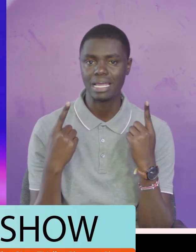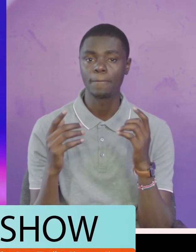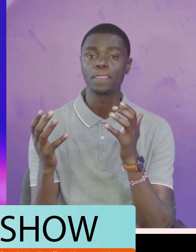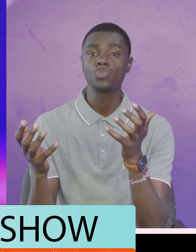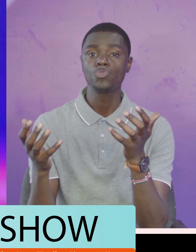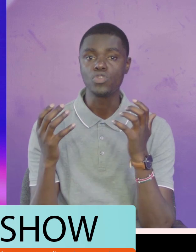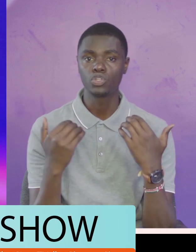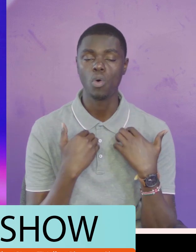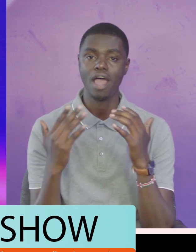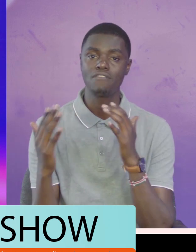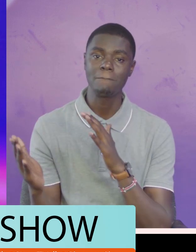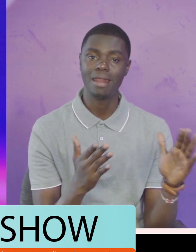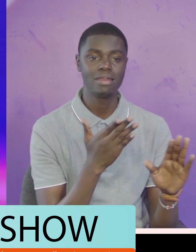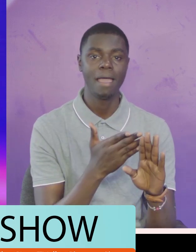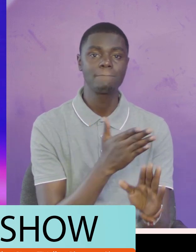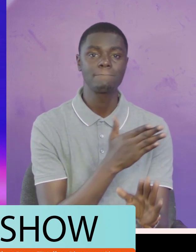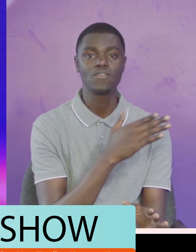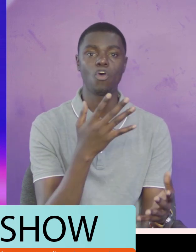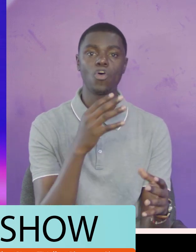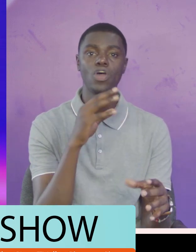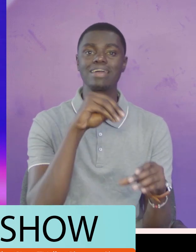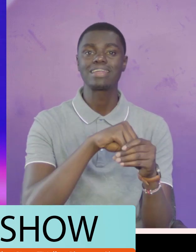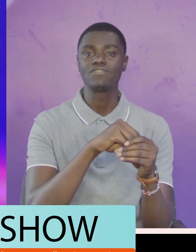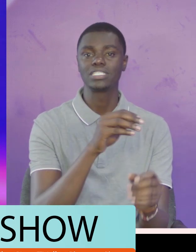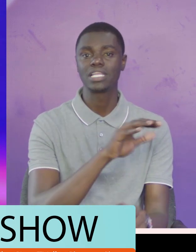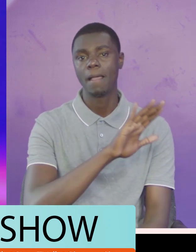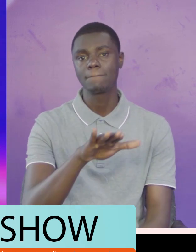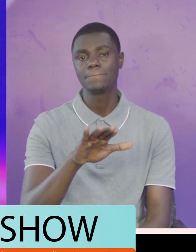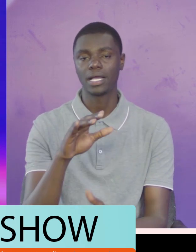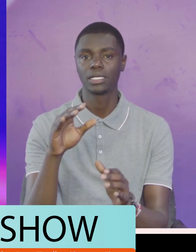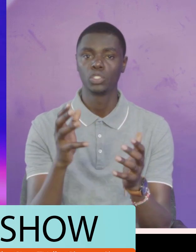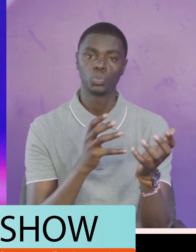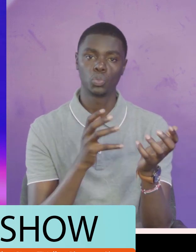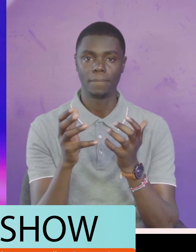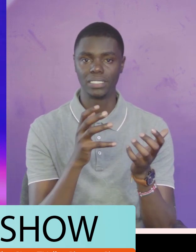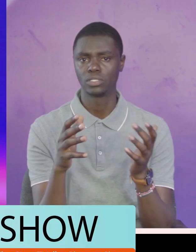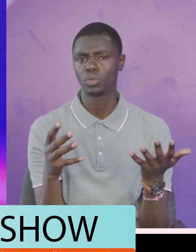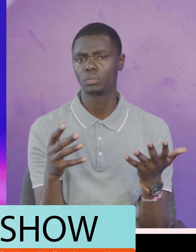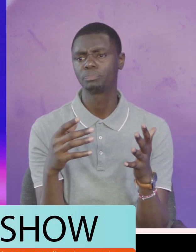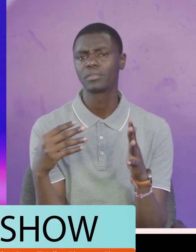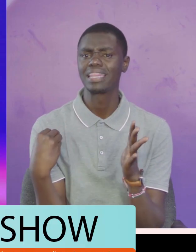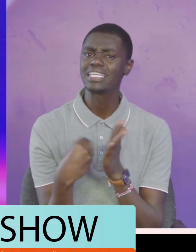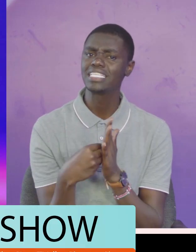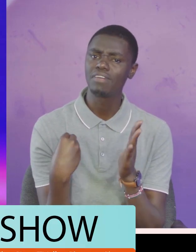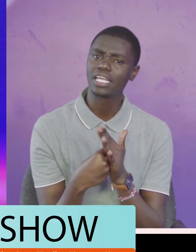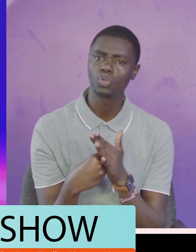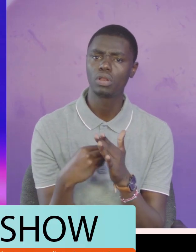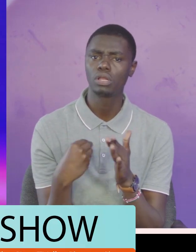need to have planned before reinvesting even into the business. So these financial